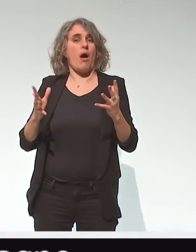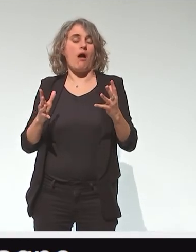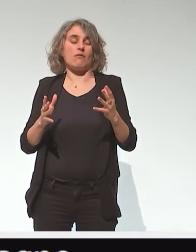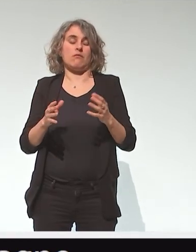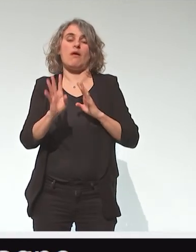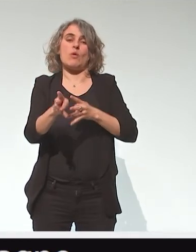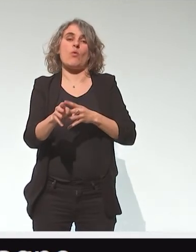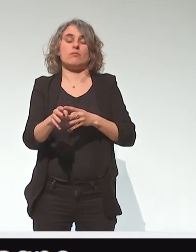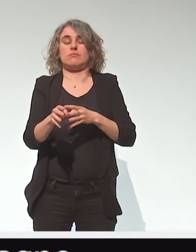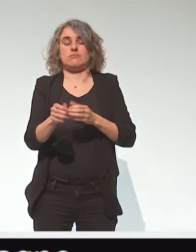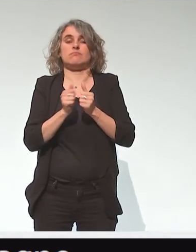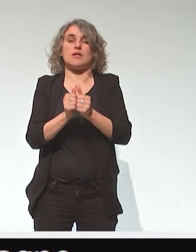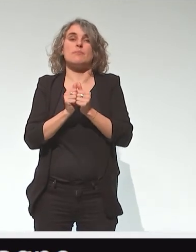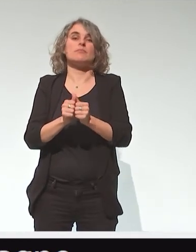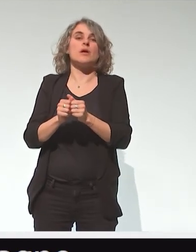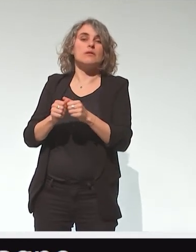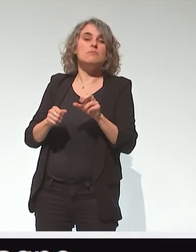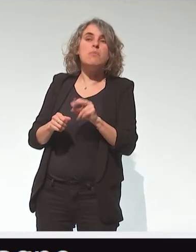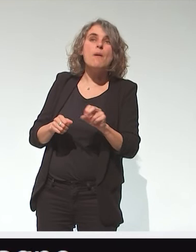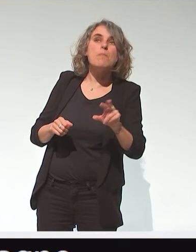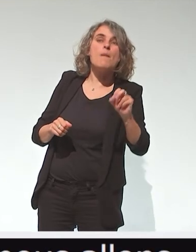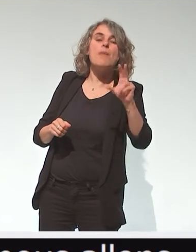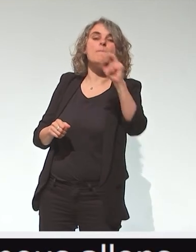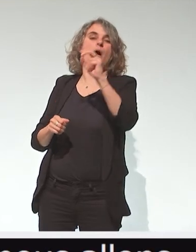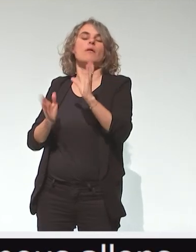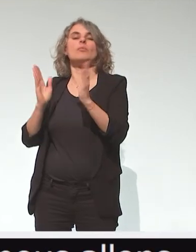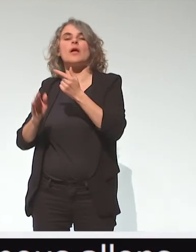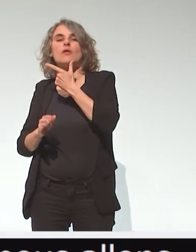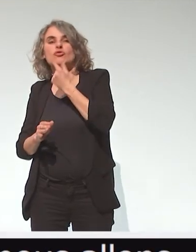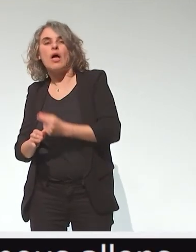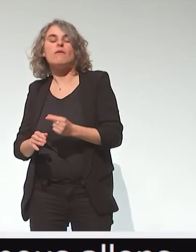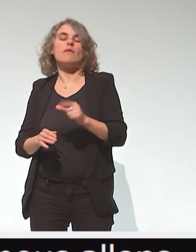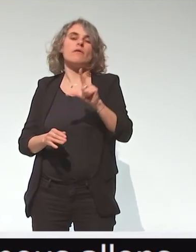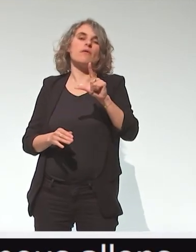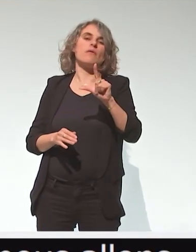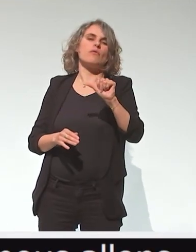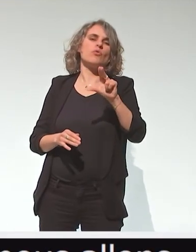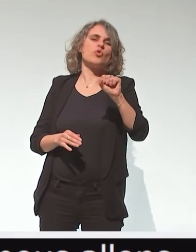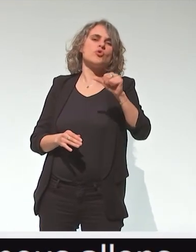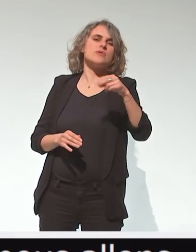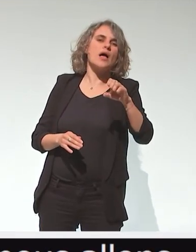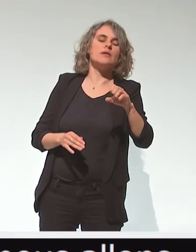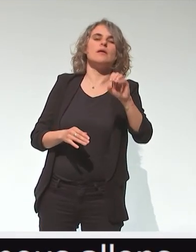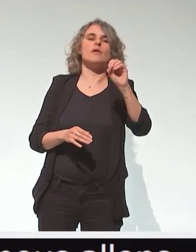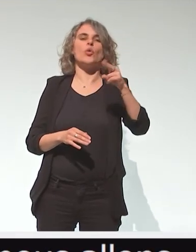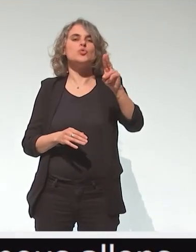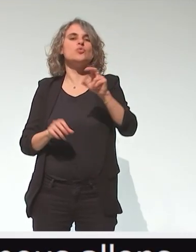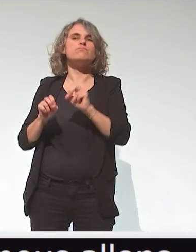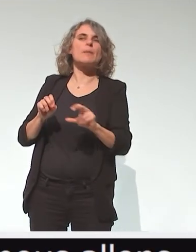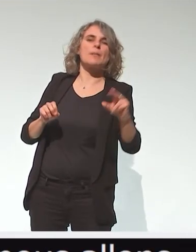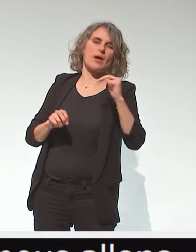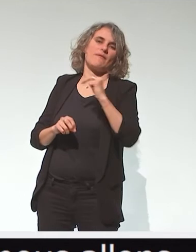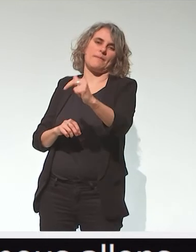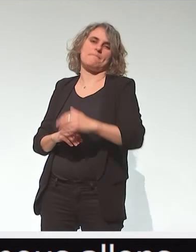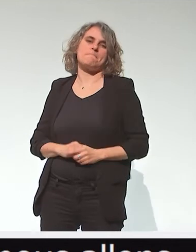a tricycle, going through Geneva University, Lausanne Hospital, and the